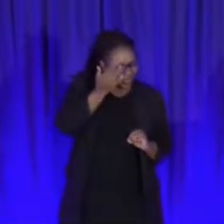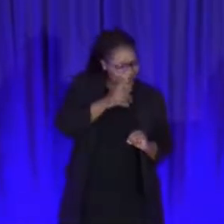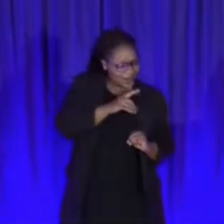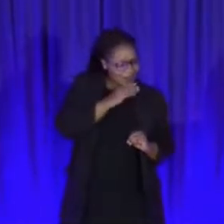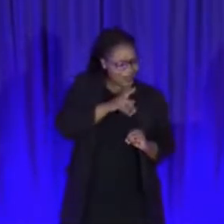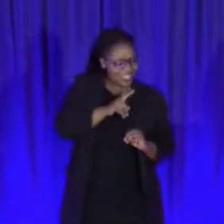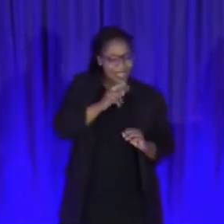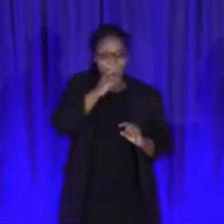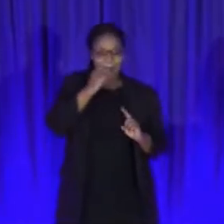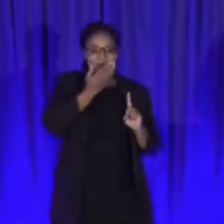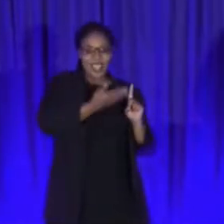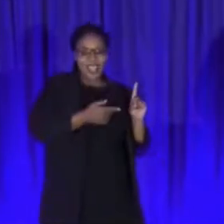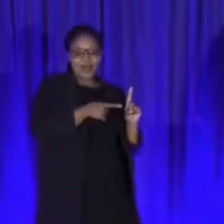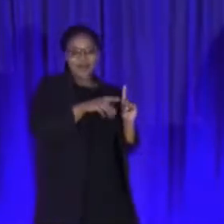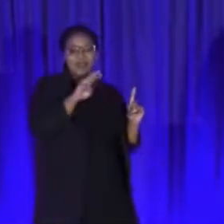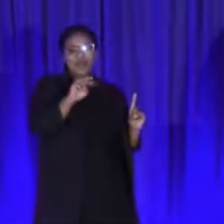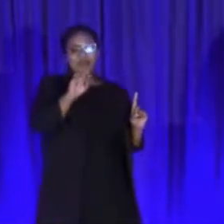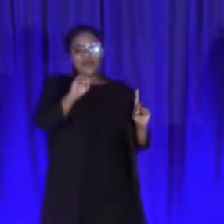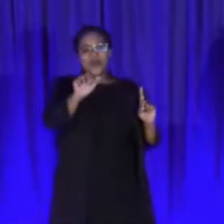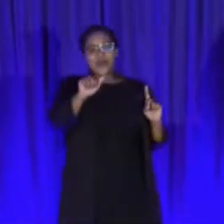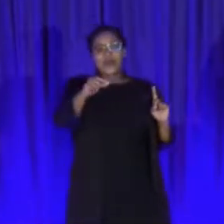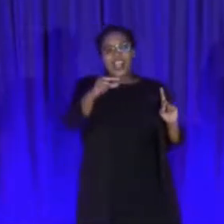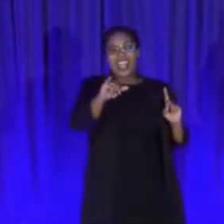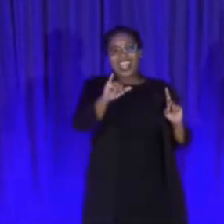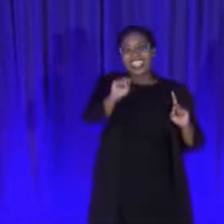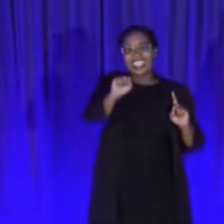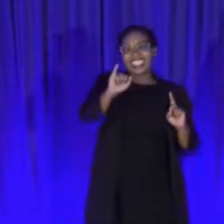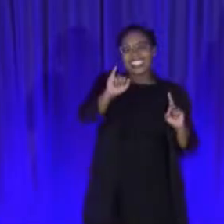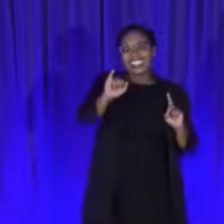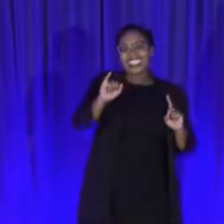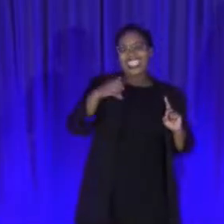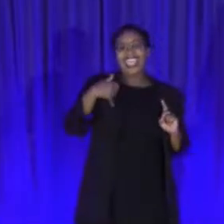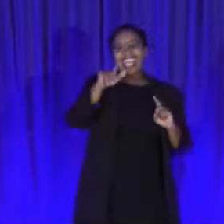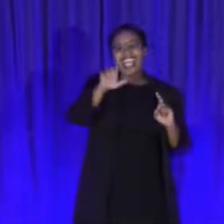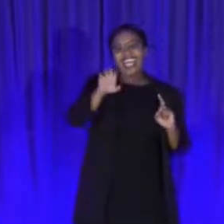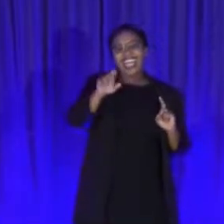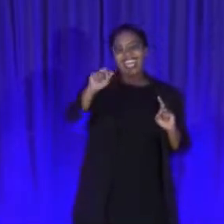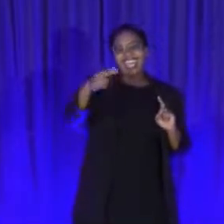Her name is Moagisi Letlago. Thank you. Please come up.